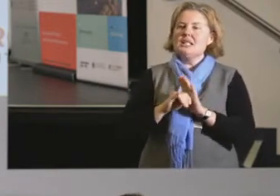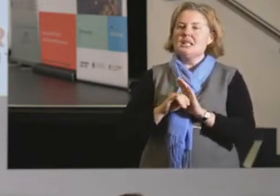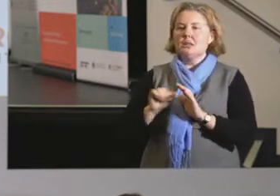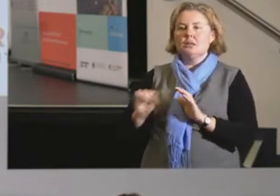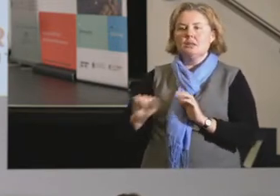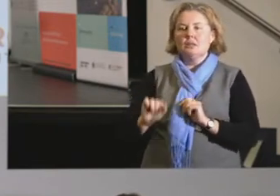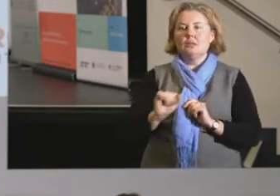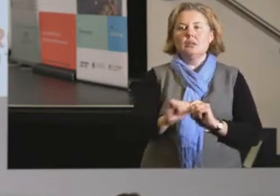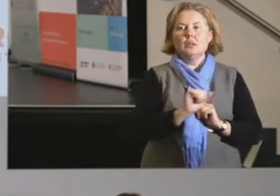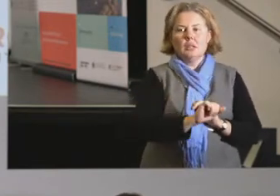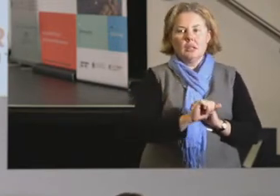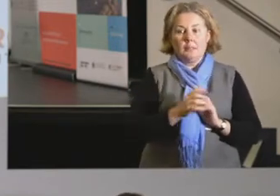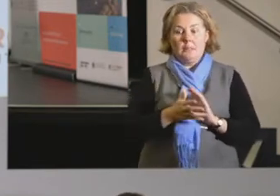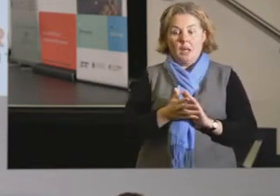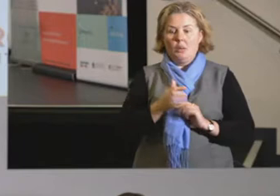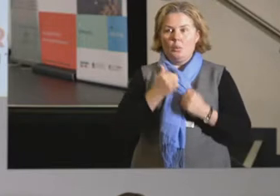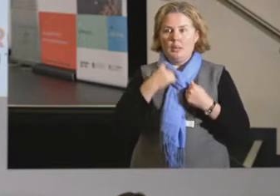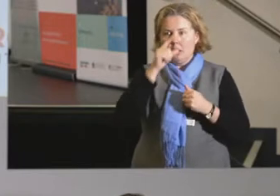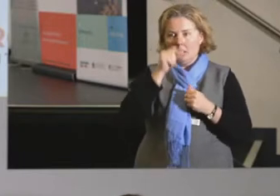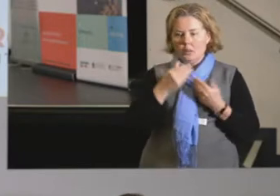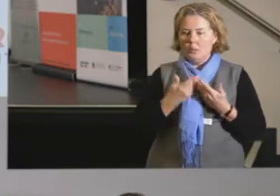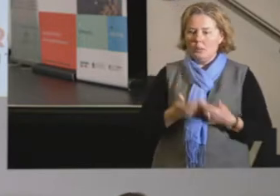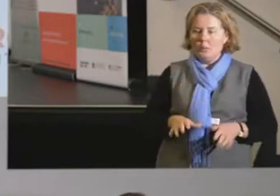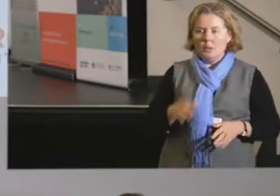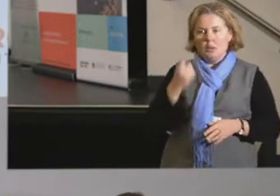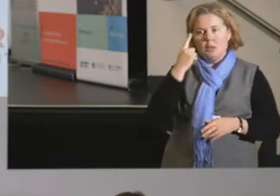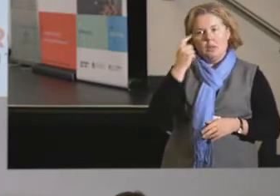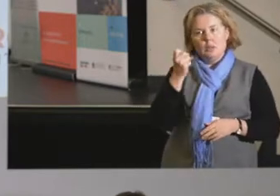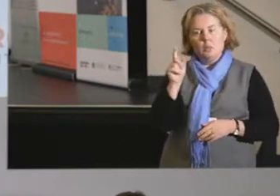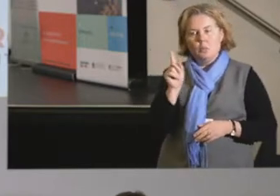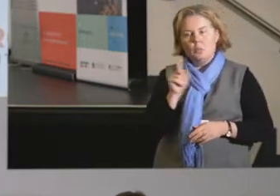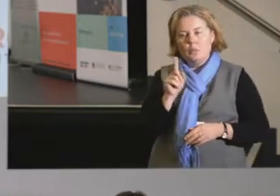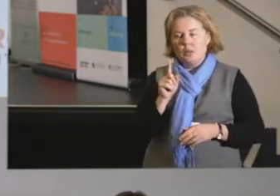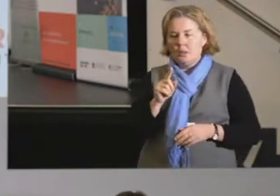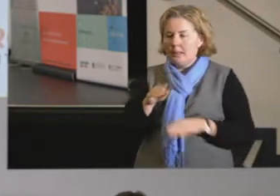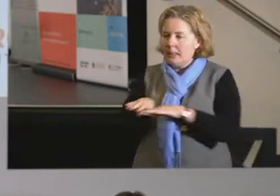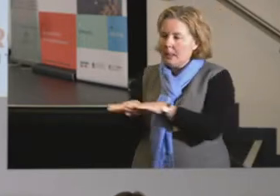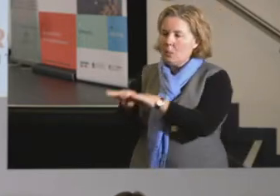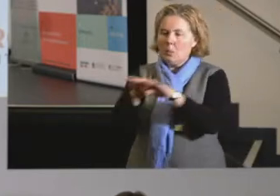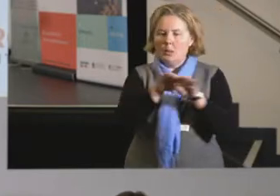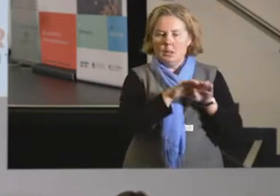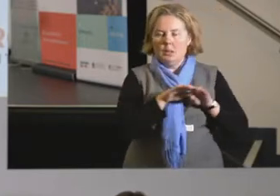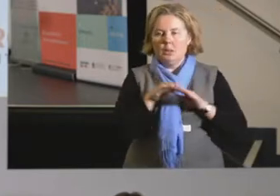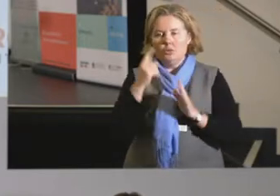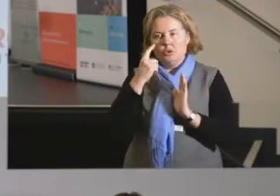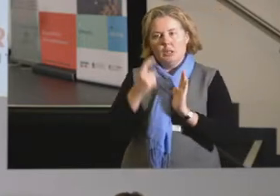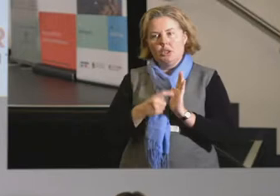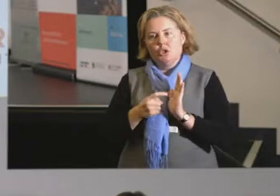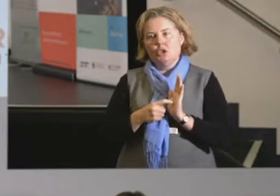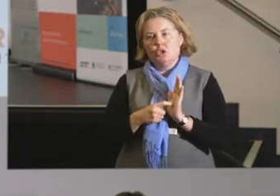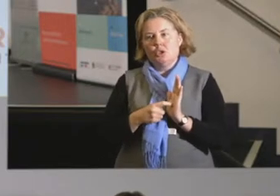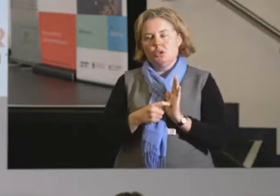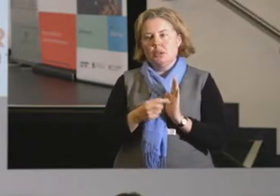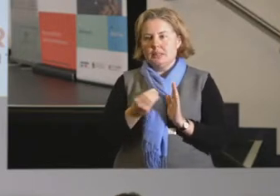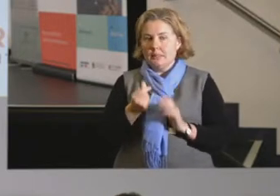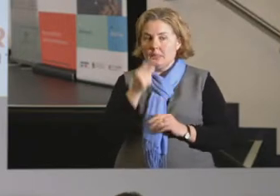think, you know, we're losing these principles of universal and equal recognition, and some people would argue these are being